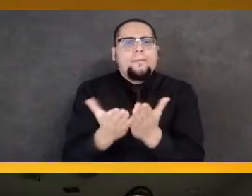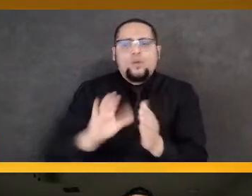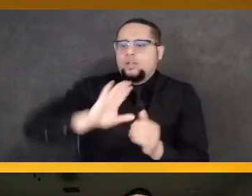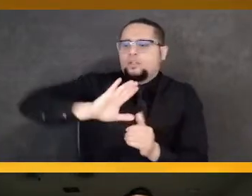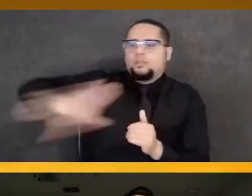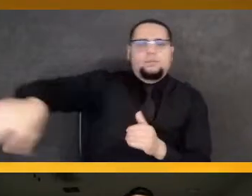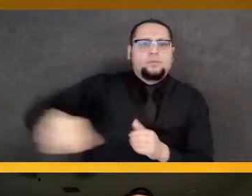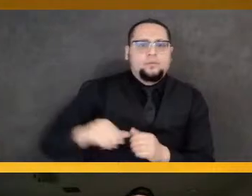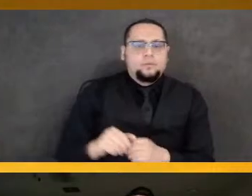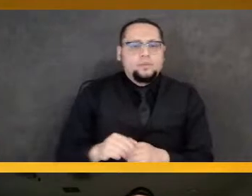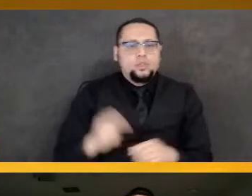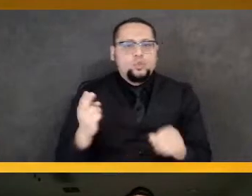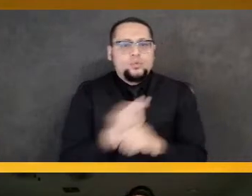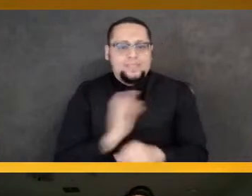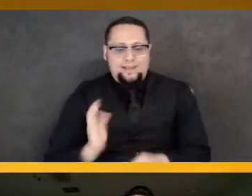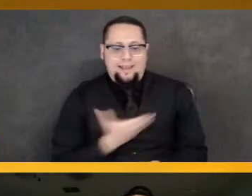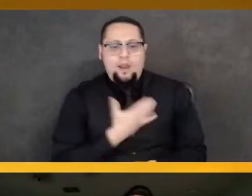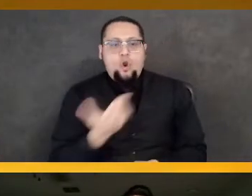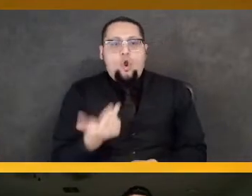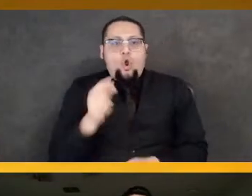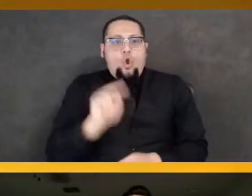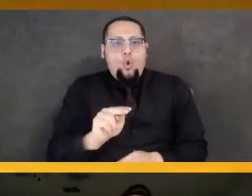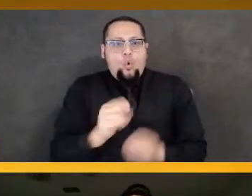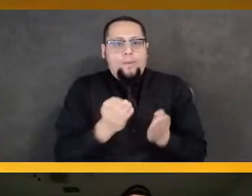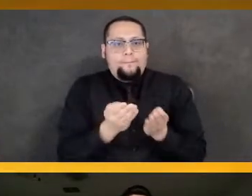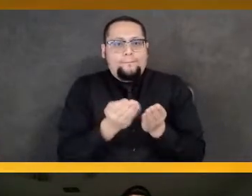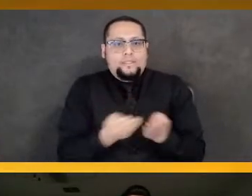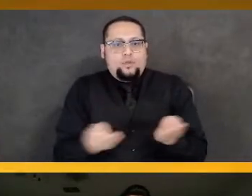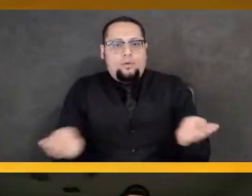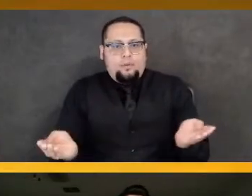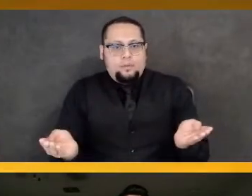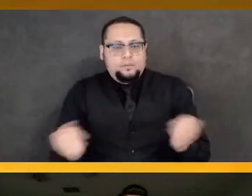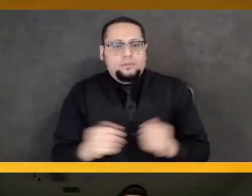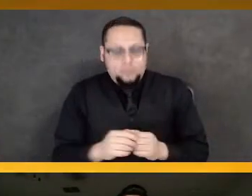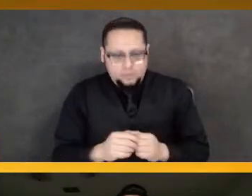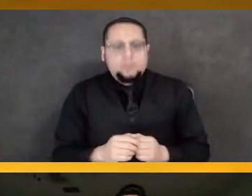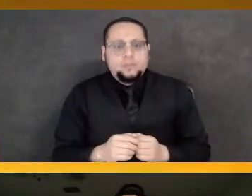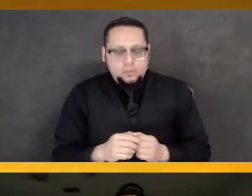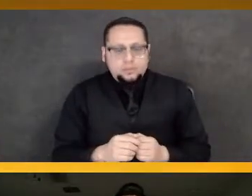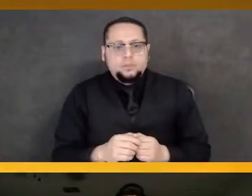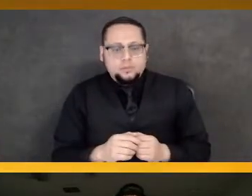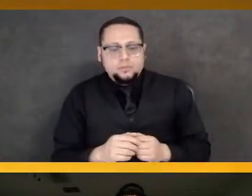our own materials on the topics that we're covering